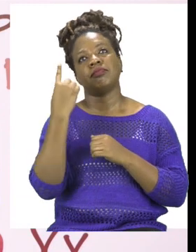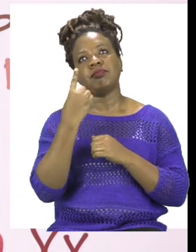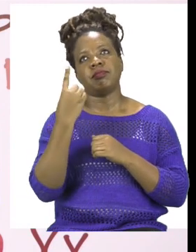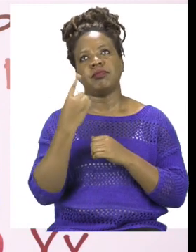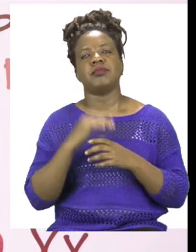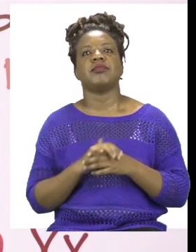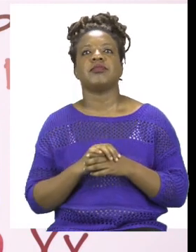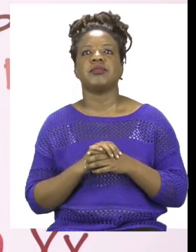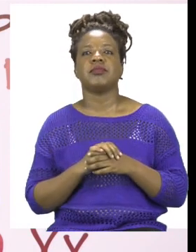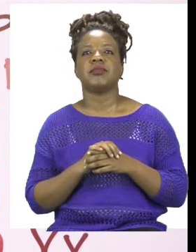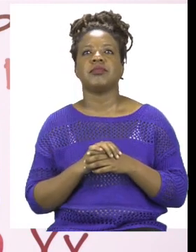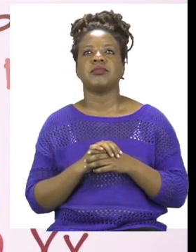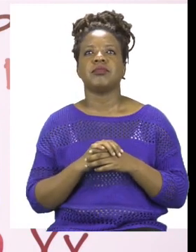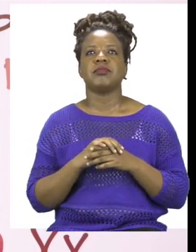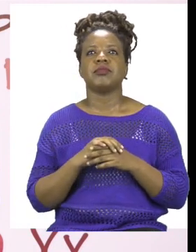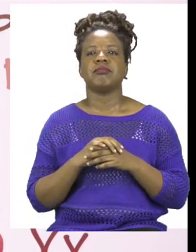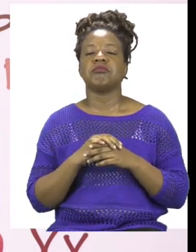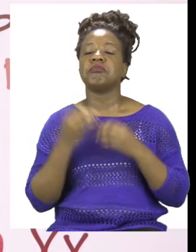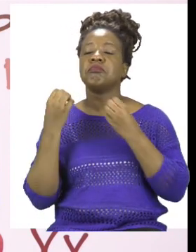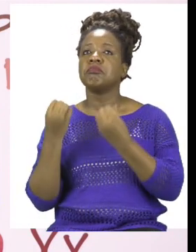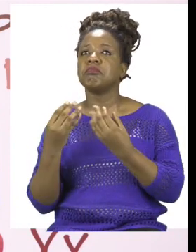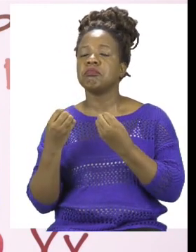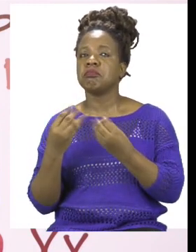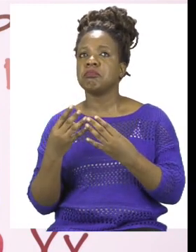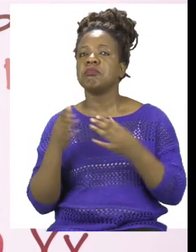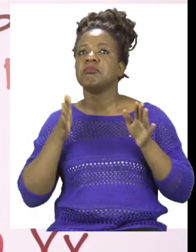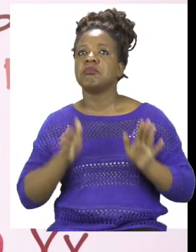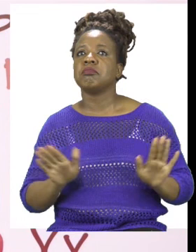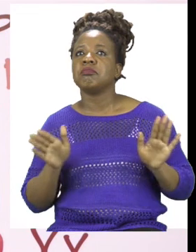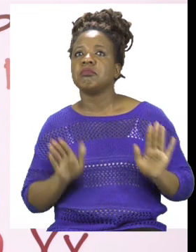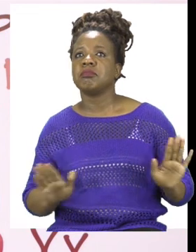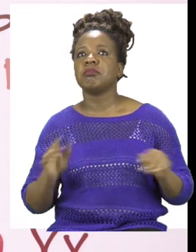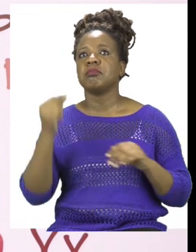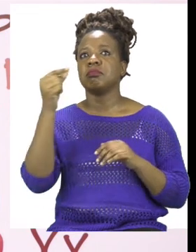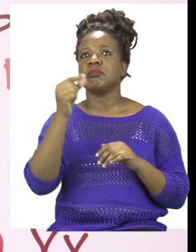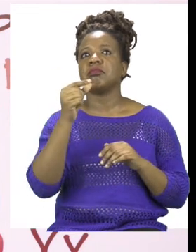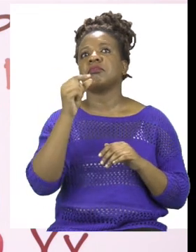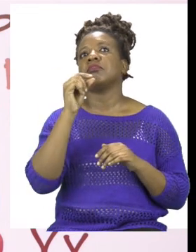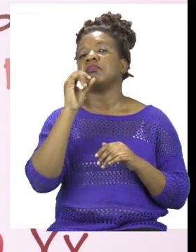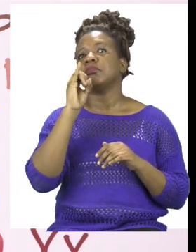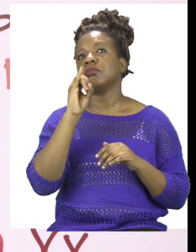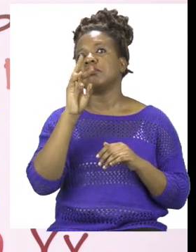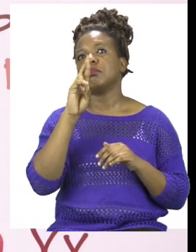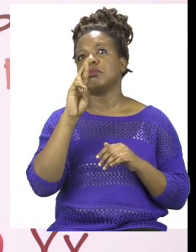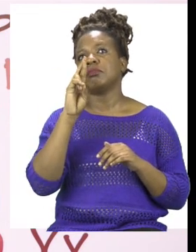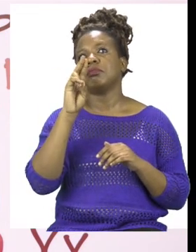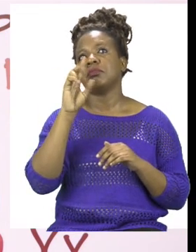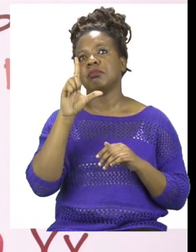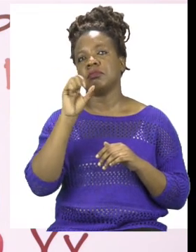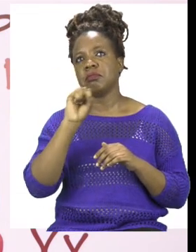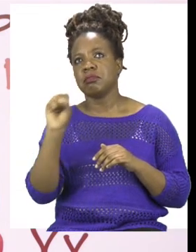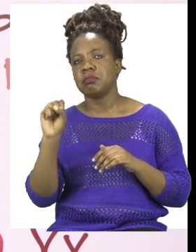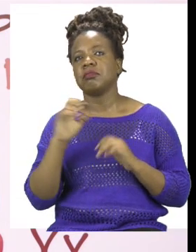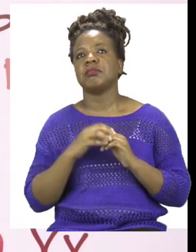plural. We have now many girls, many toys. So, if we